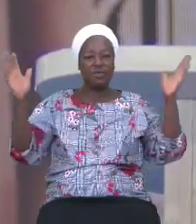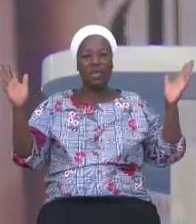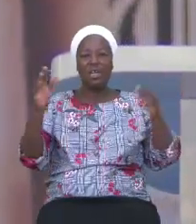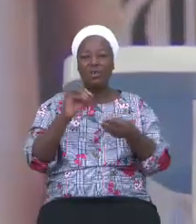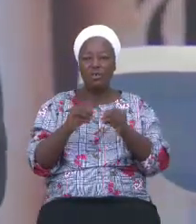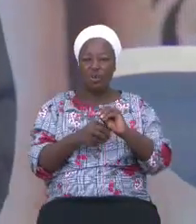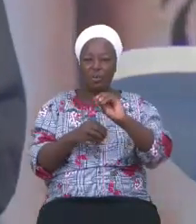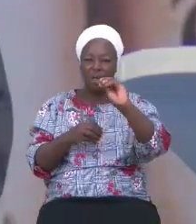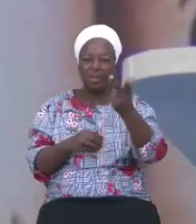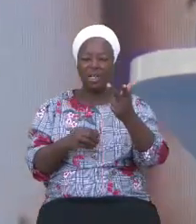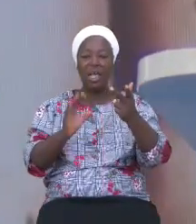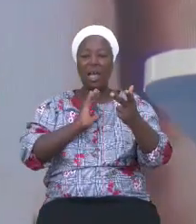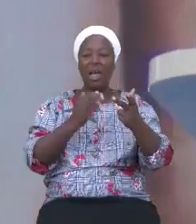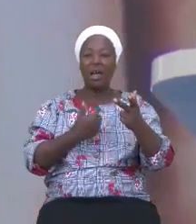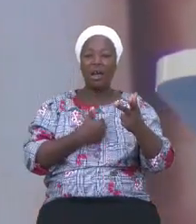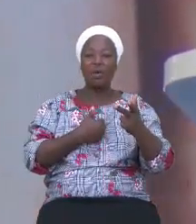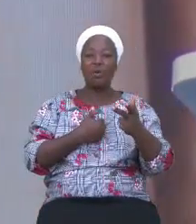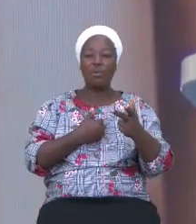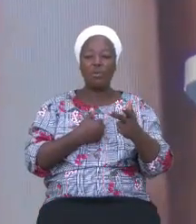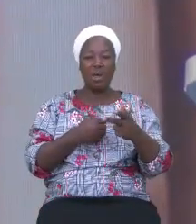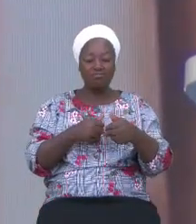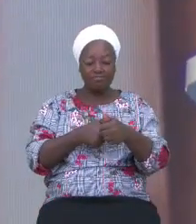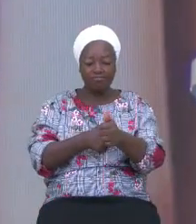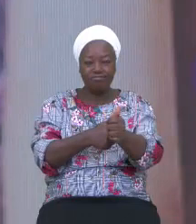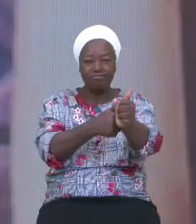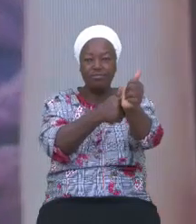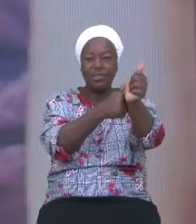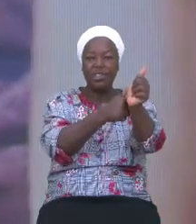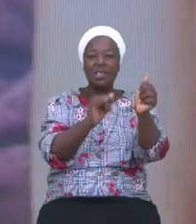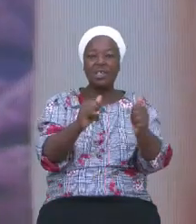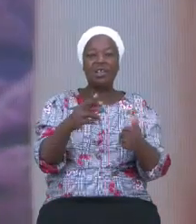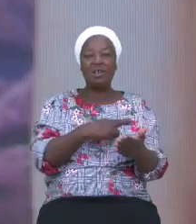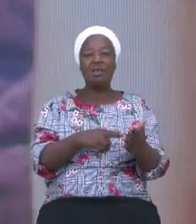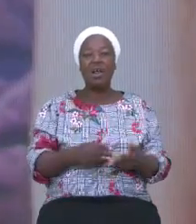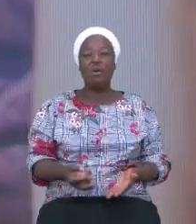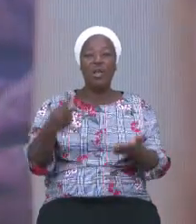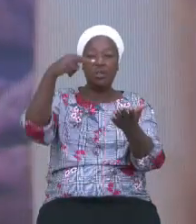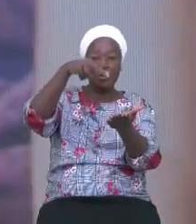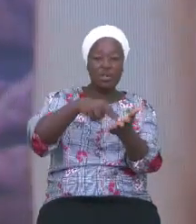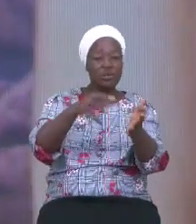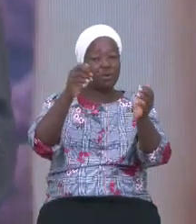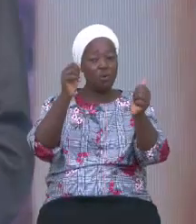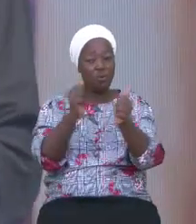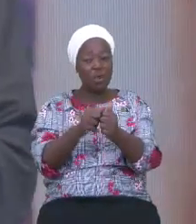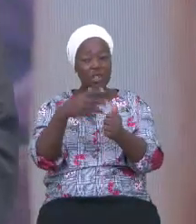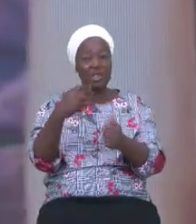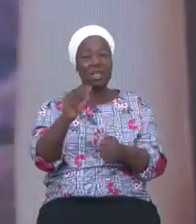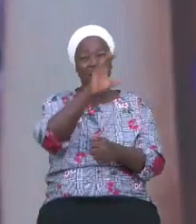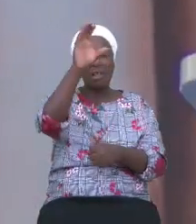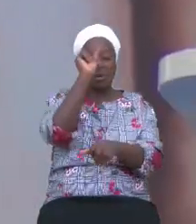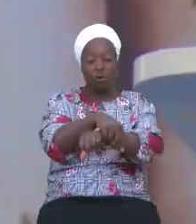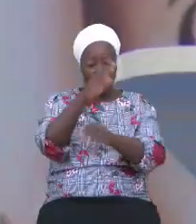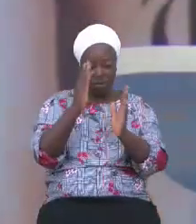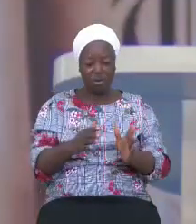three, our accompanying resurrection with the conqueror. Number